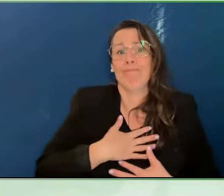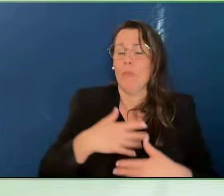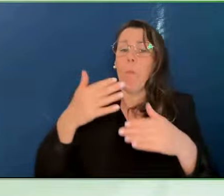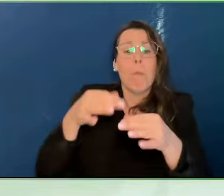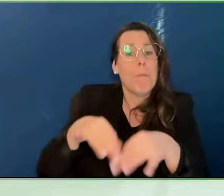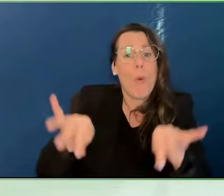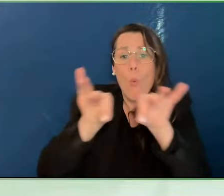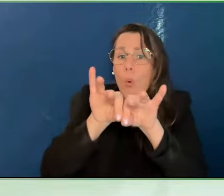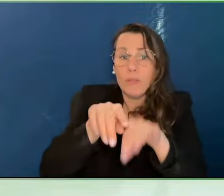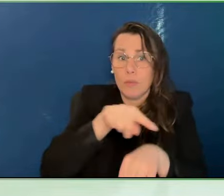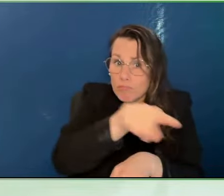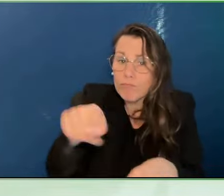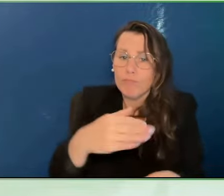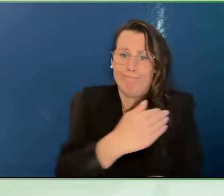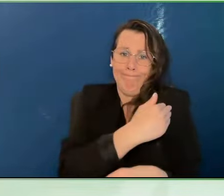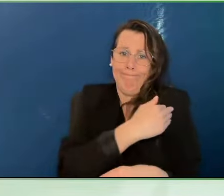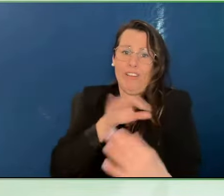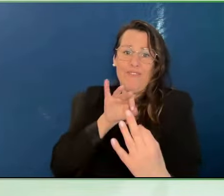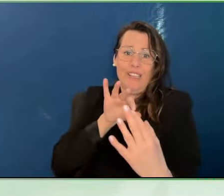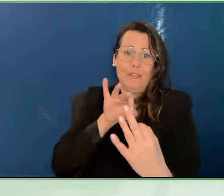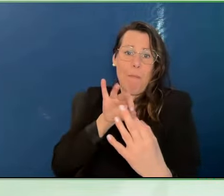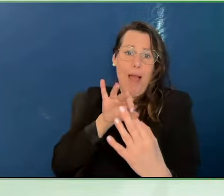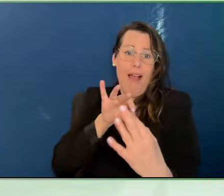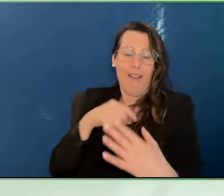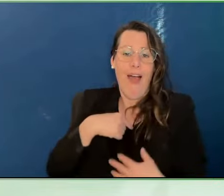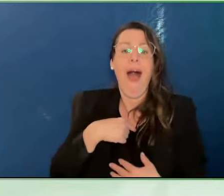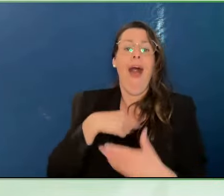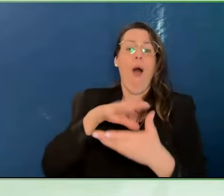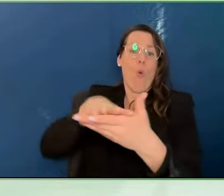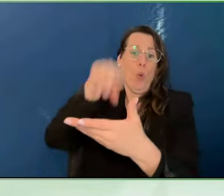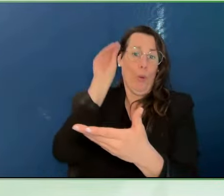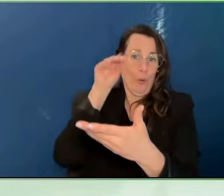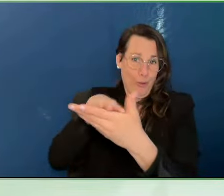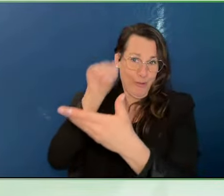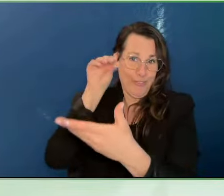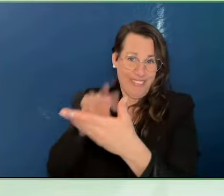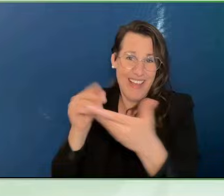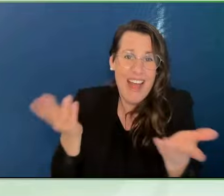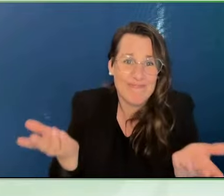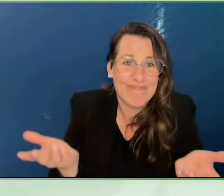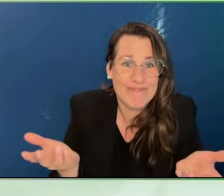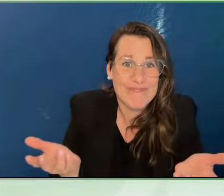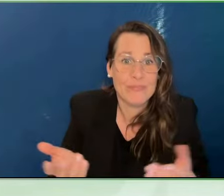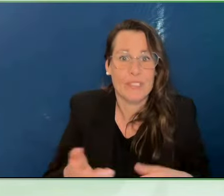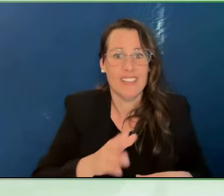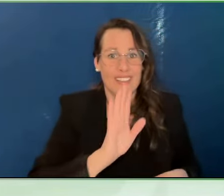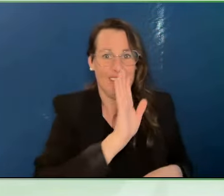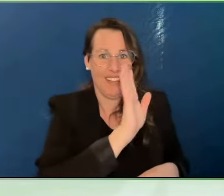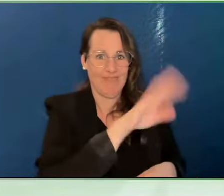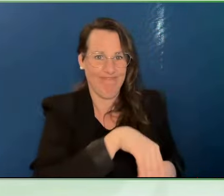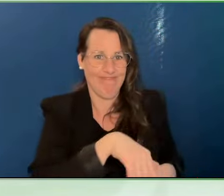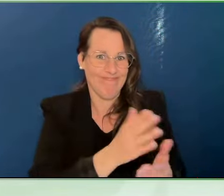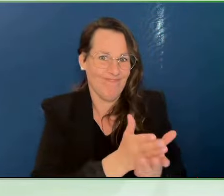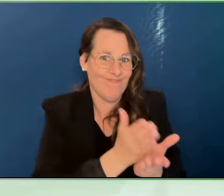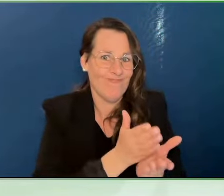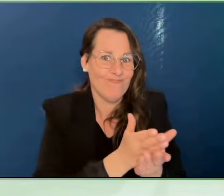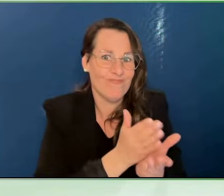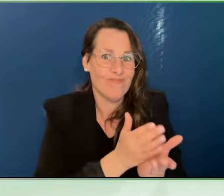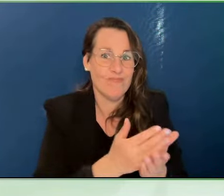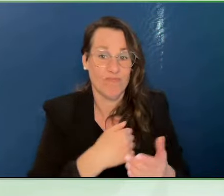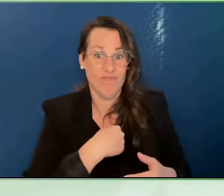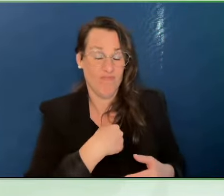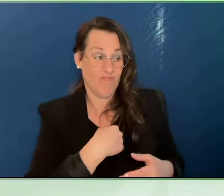very important because we live stream. We have 20 African countries that host watch parties during Inclusive Africa Conference,